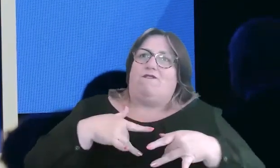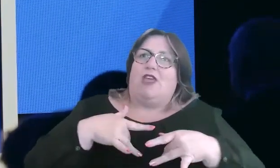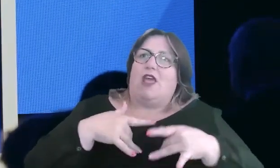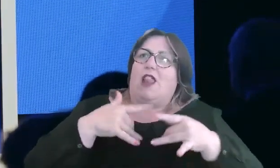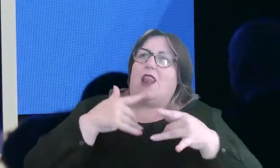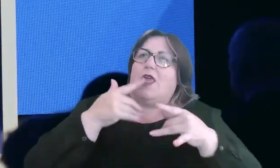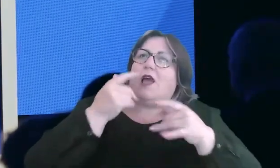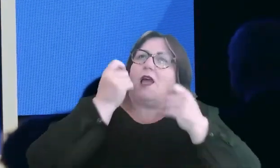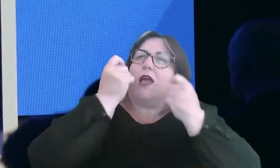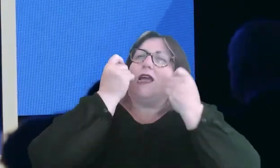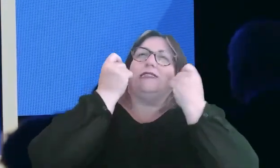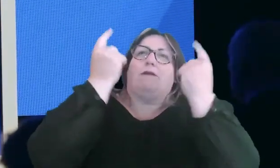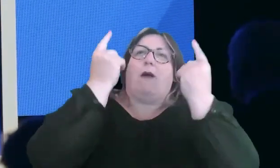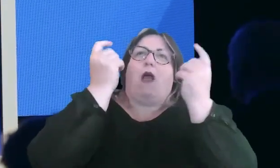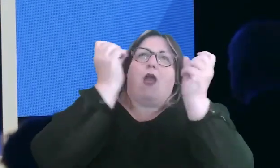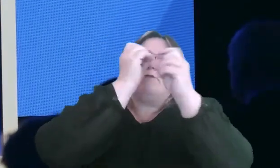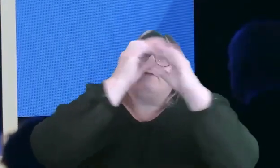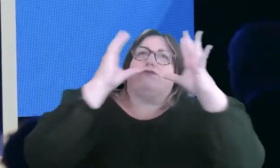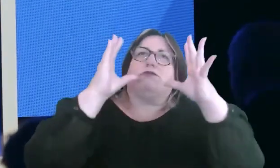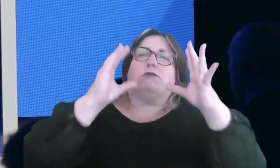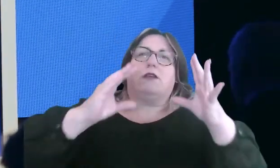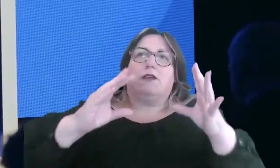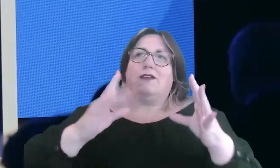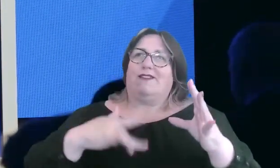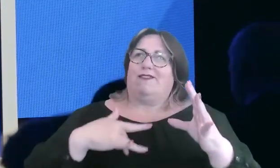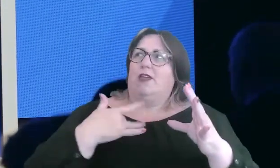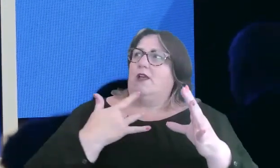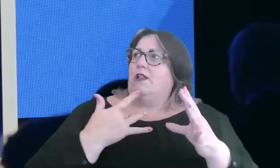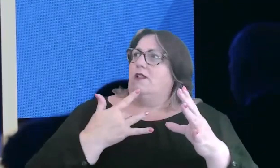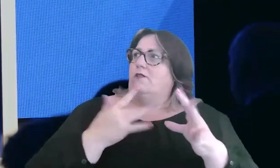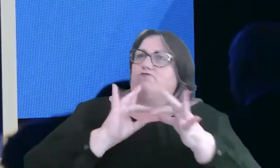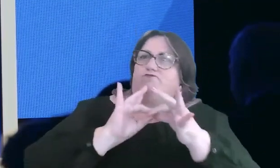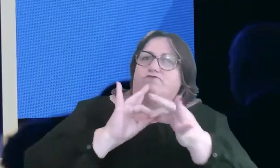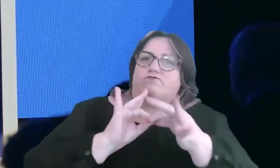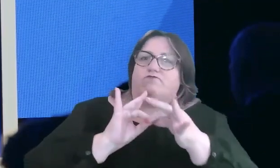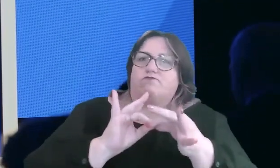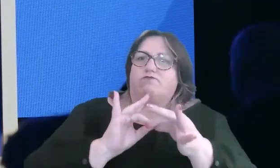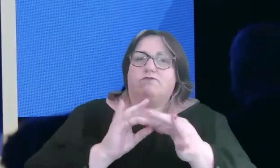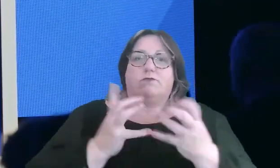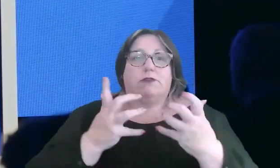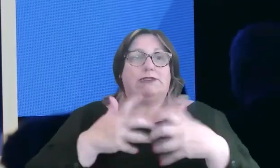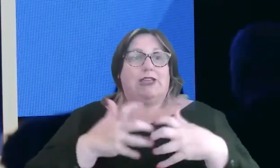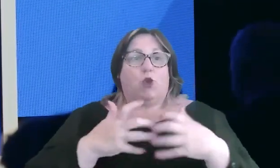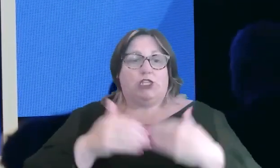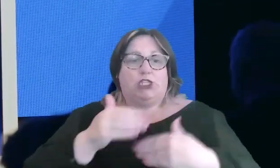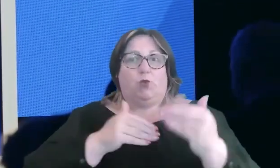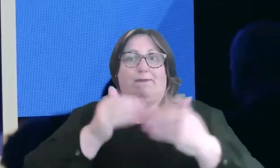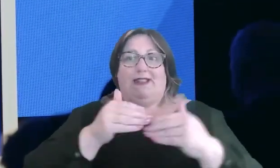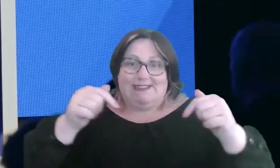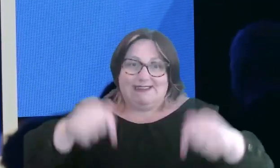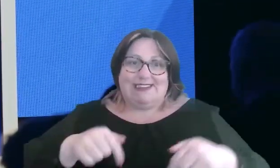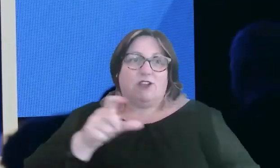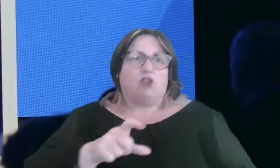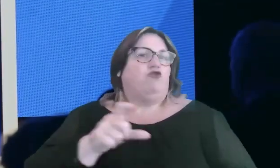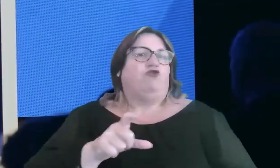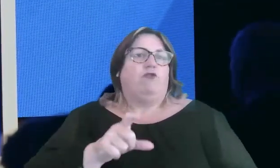what it is. And in this country, the technology we build needs to be built in that way. And whilst I'm on